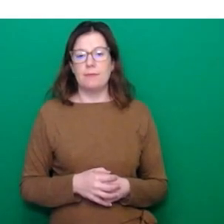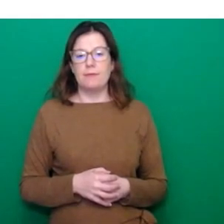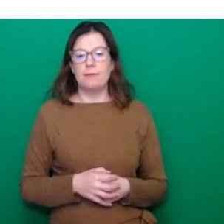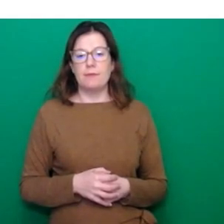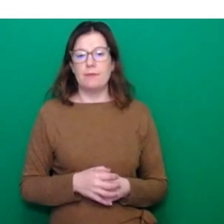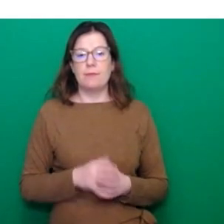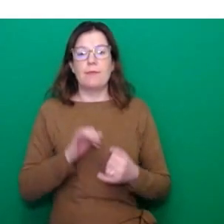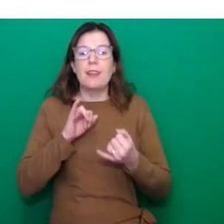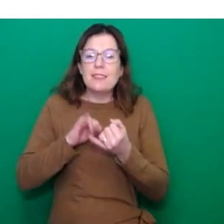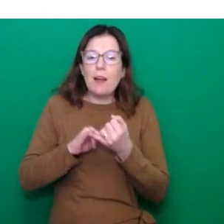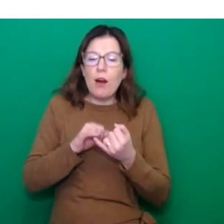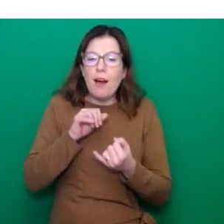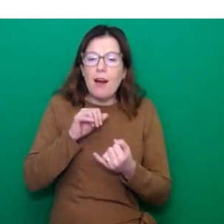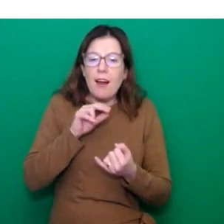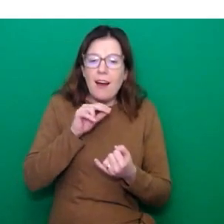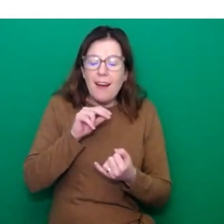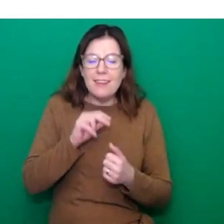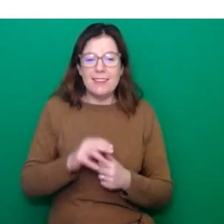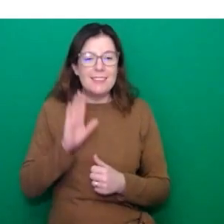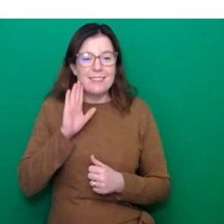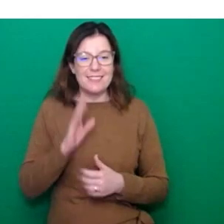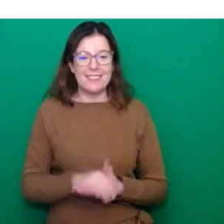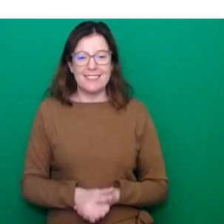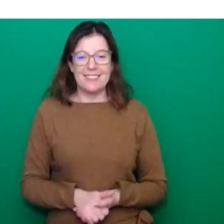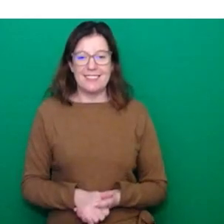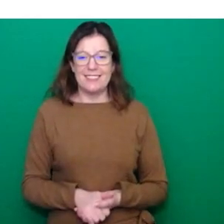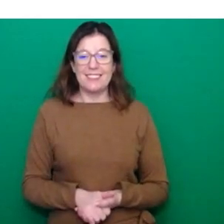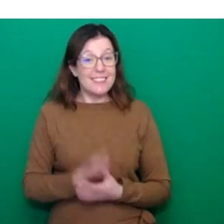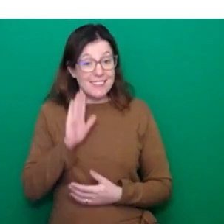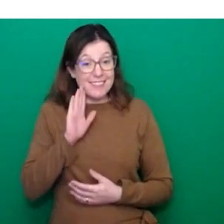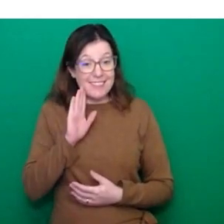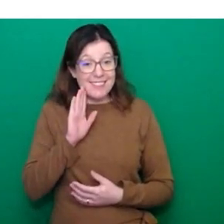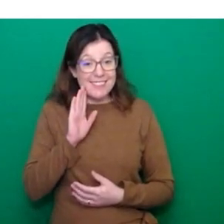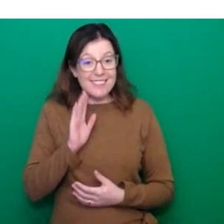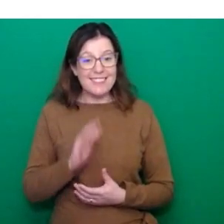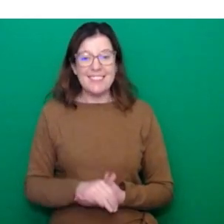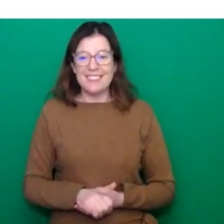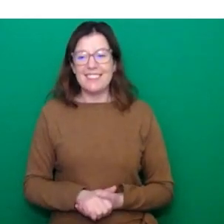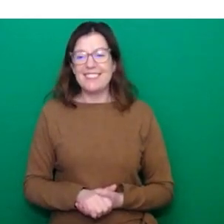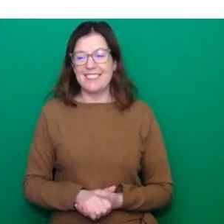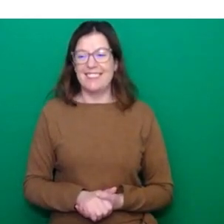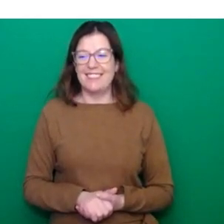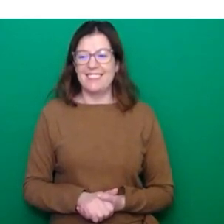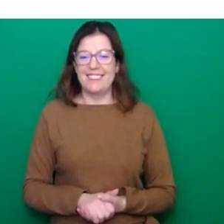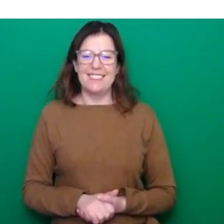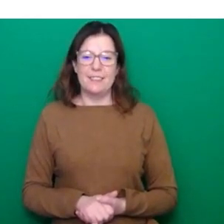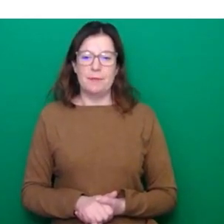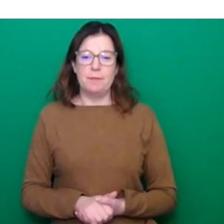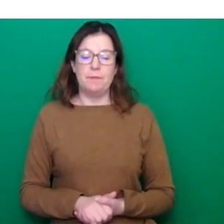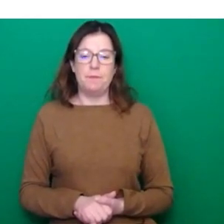Oh, Sabra, I think you're trying to come in. Oh, can you hear me now? So we